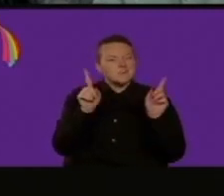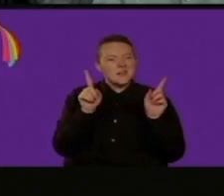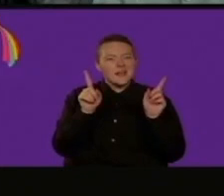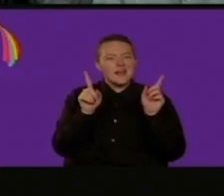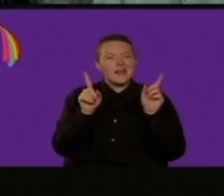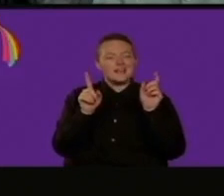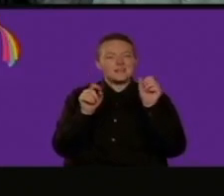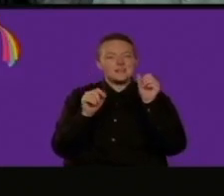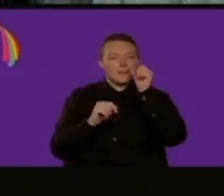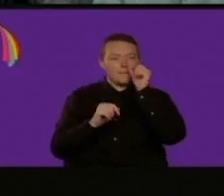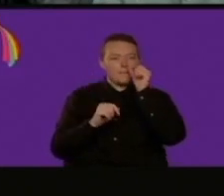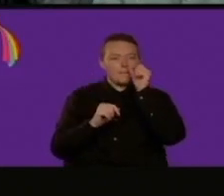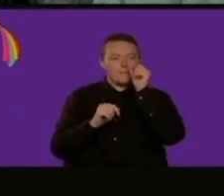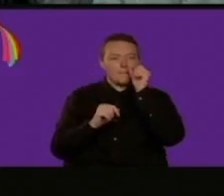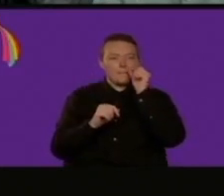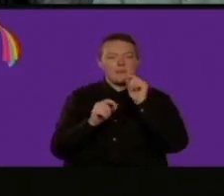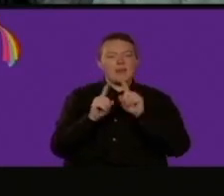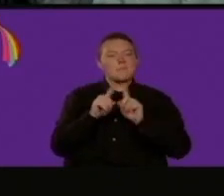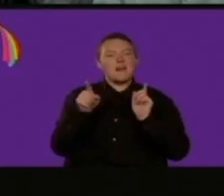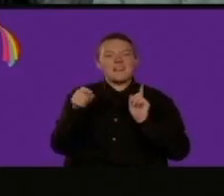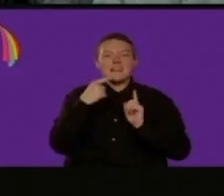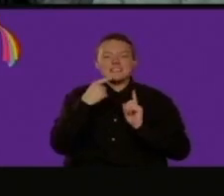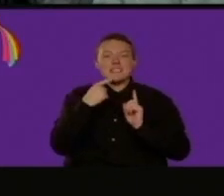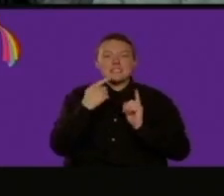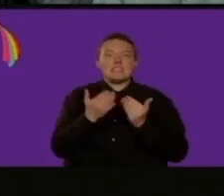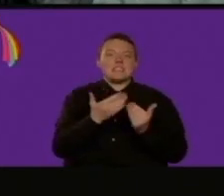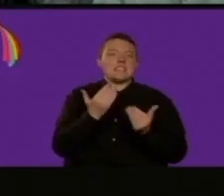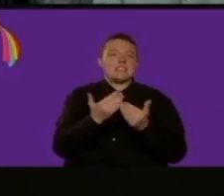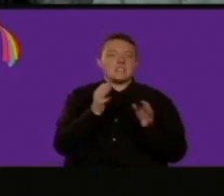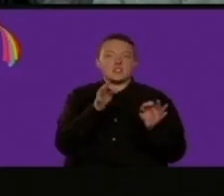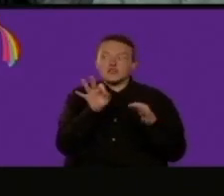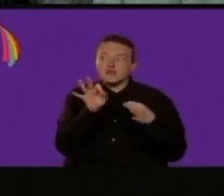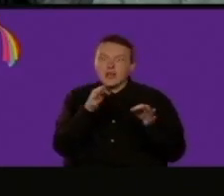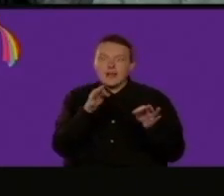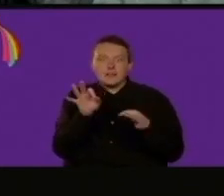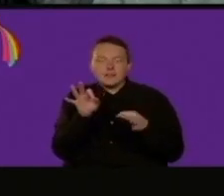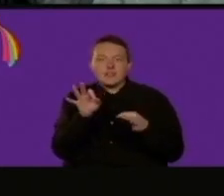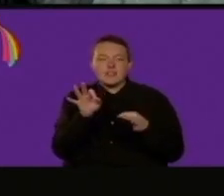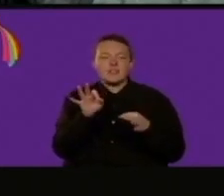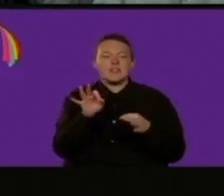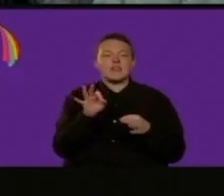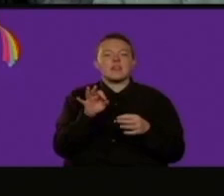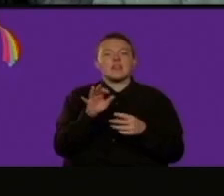in the project involved students